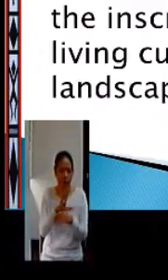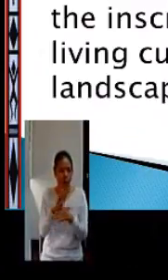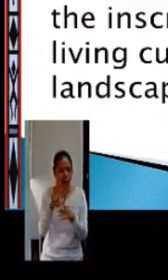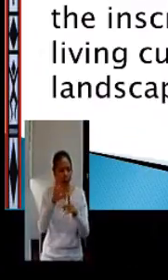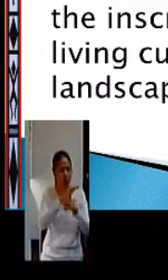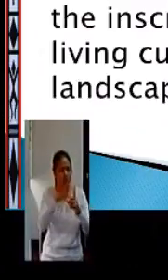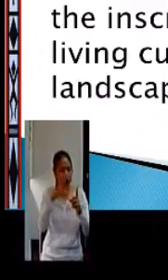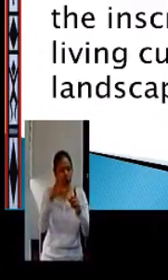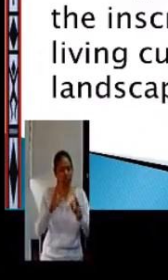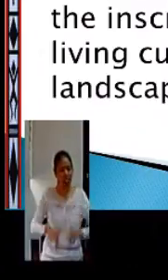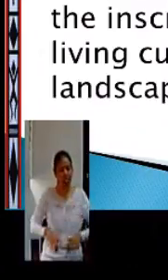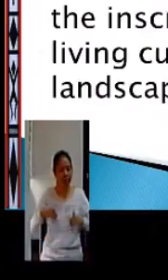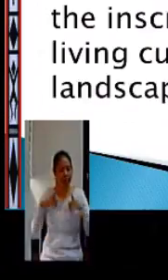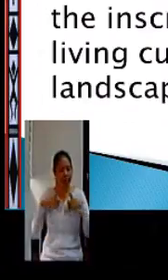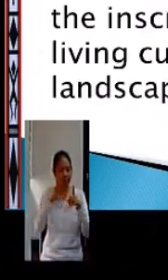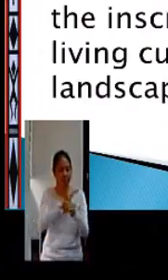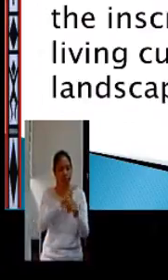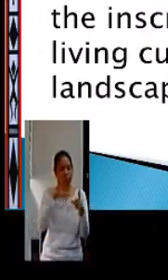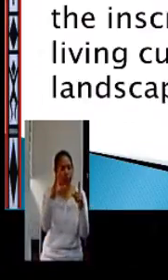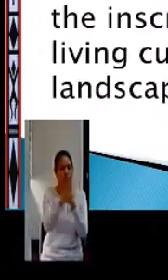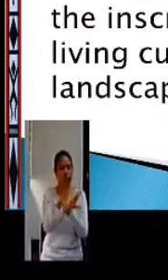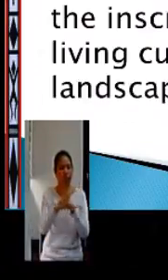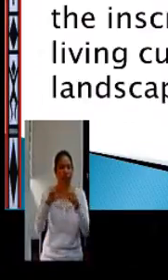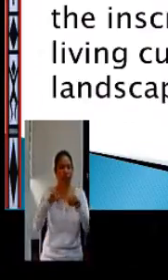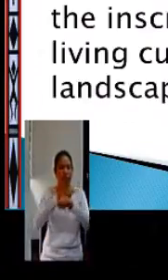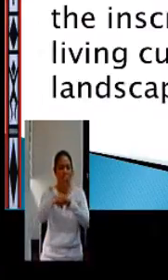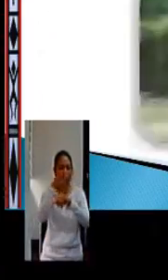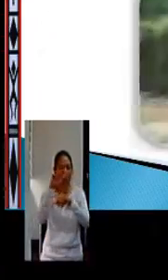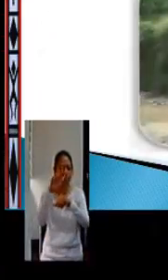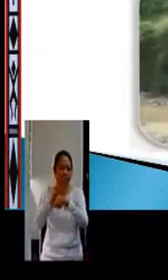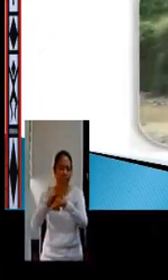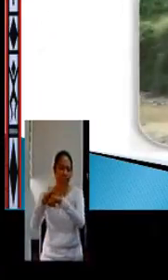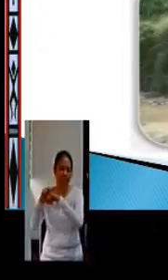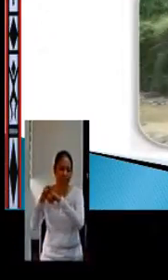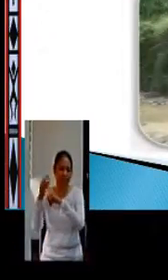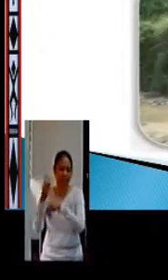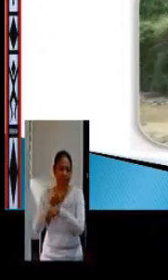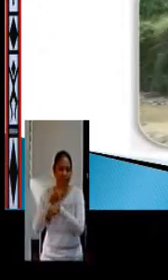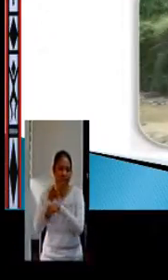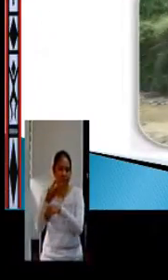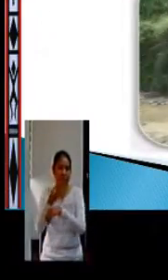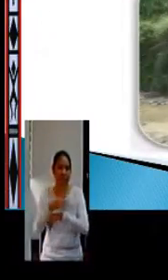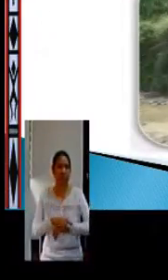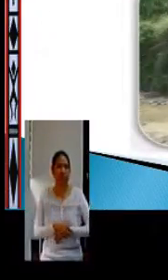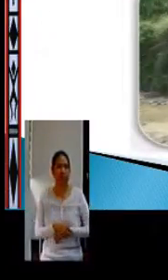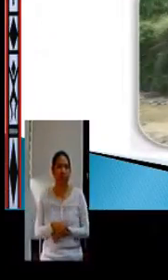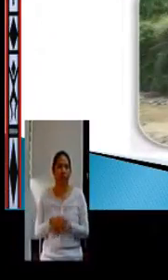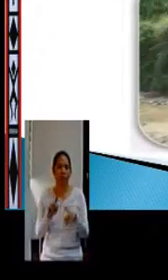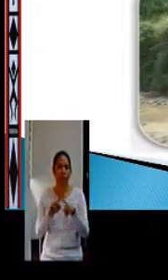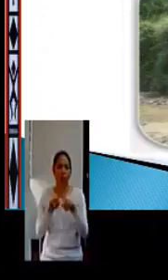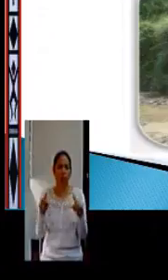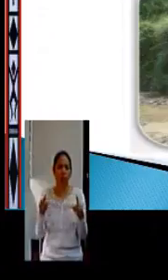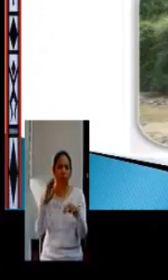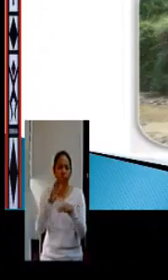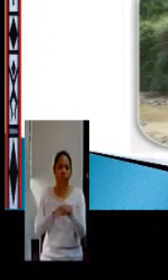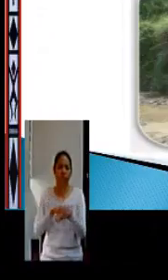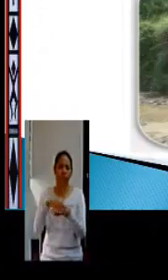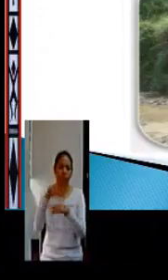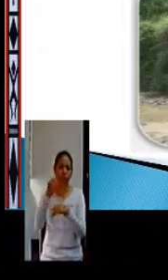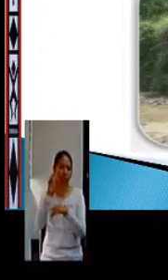living cultural landscape. Next, please. But unfortunately, on 2001, upon